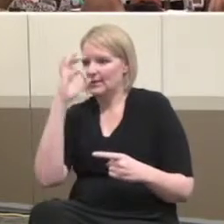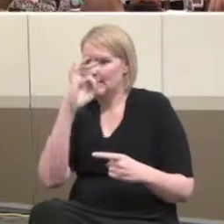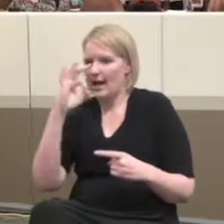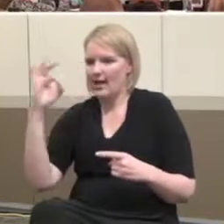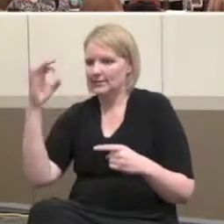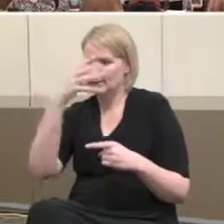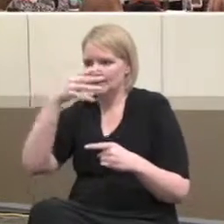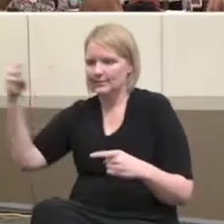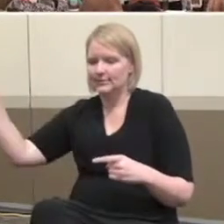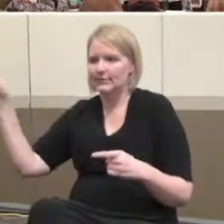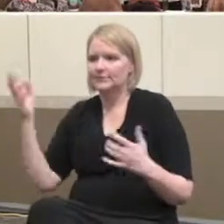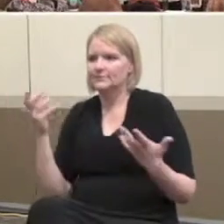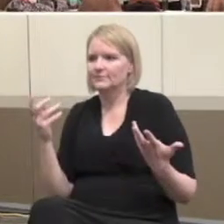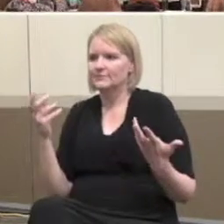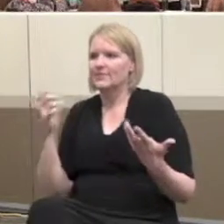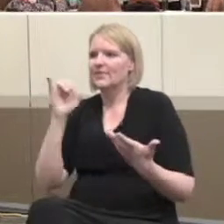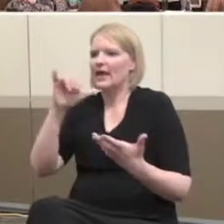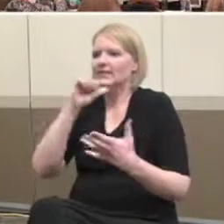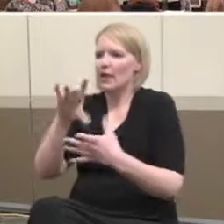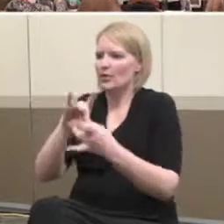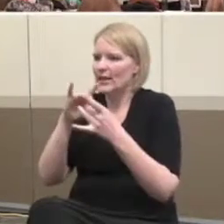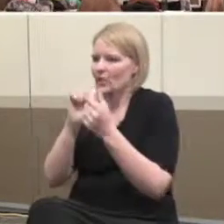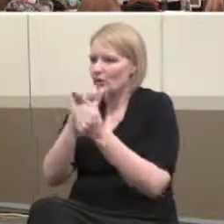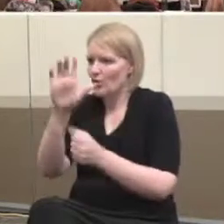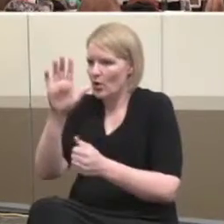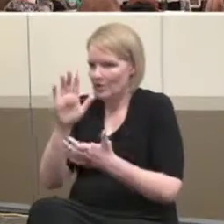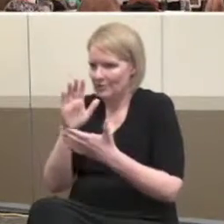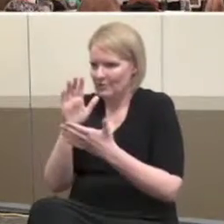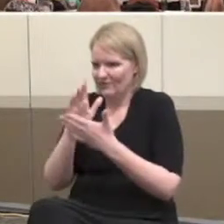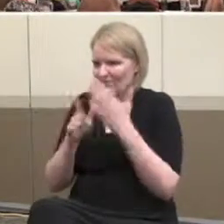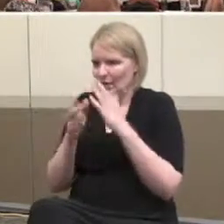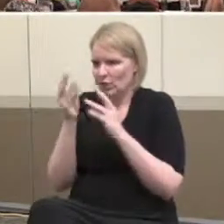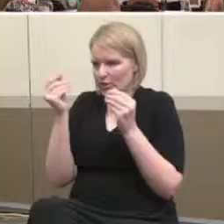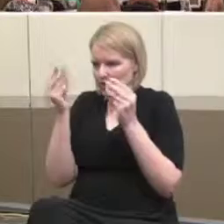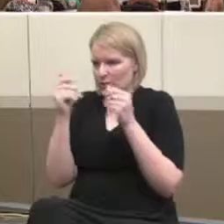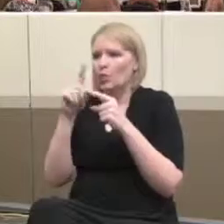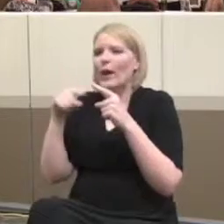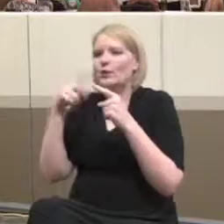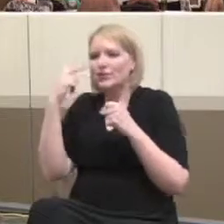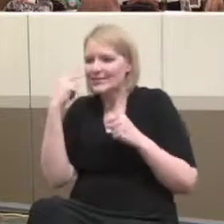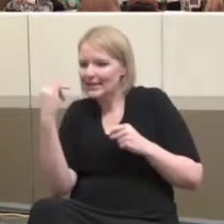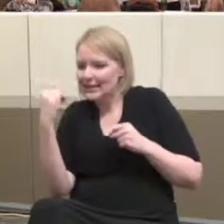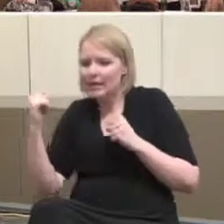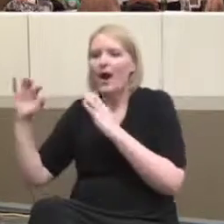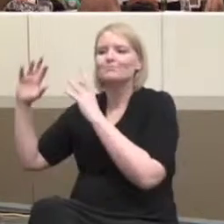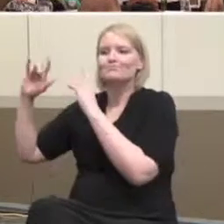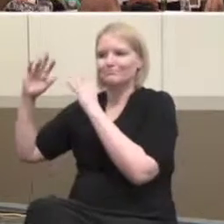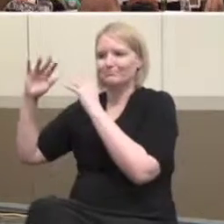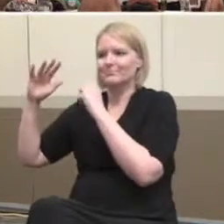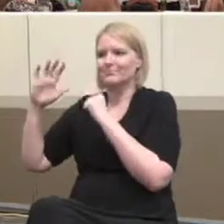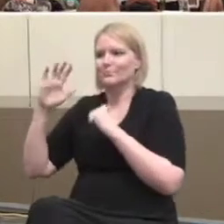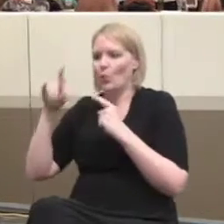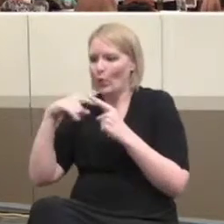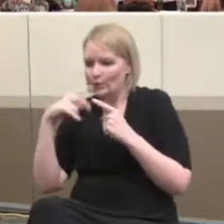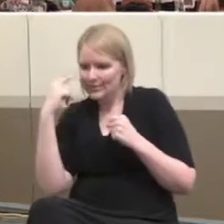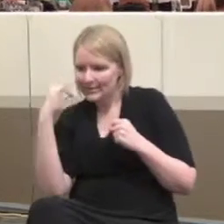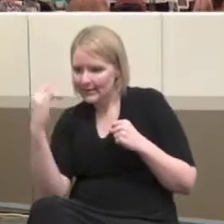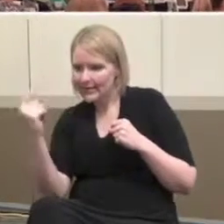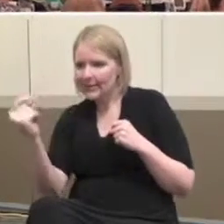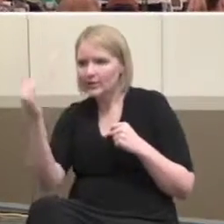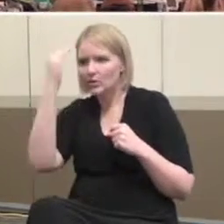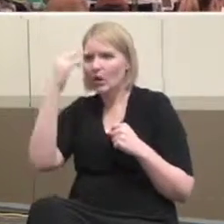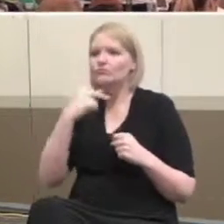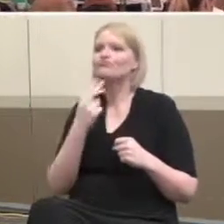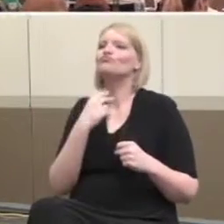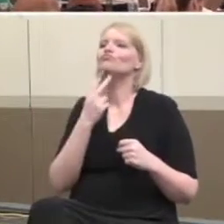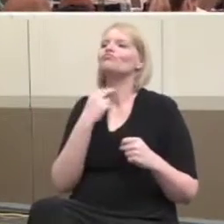don't have anything to do with what your fingers do. But when you see them, your fingers do it. When you see them, your voice knows where to go. And